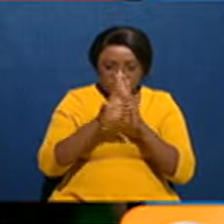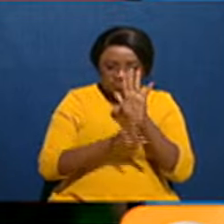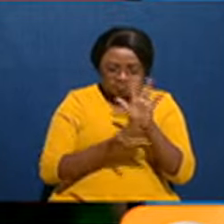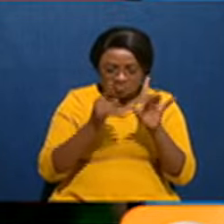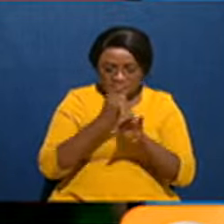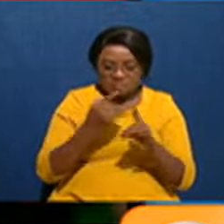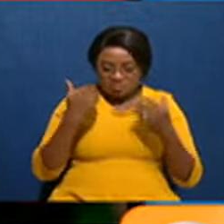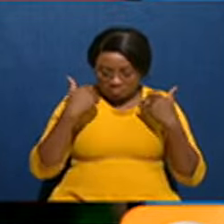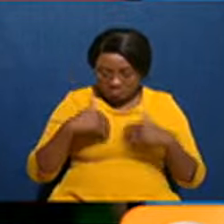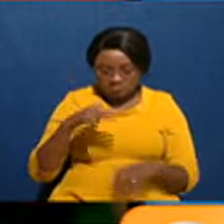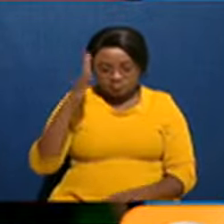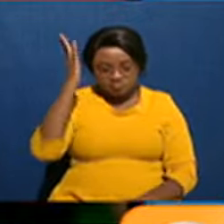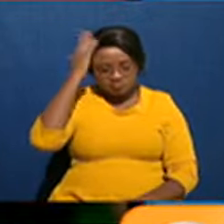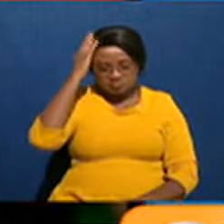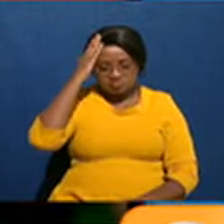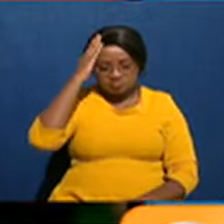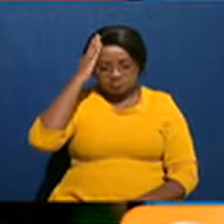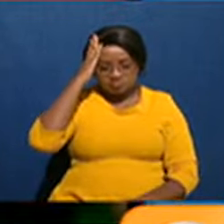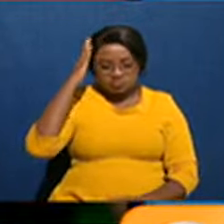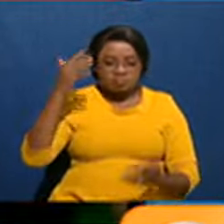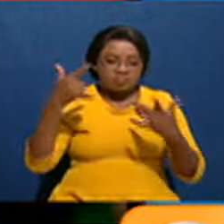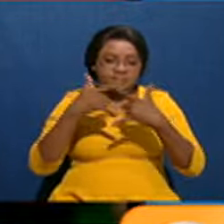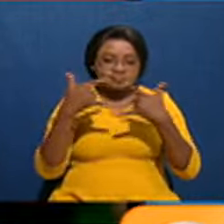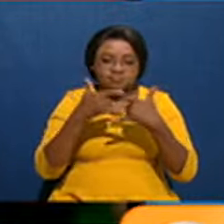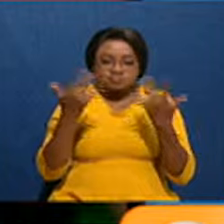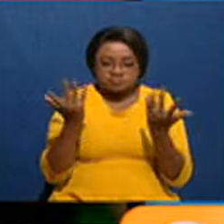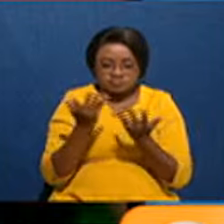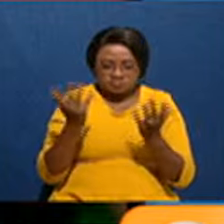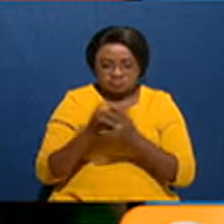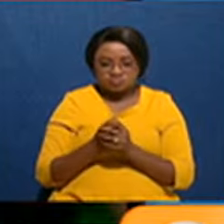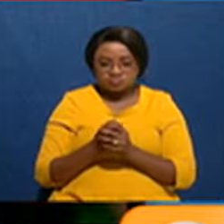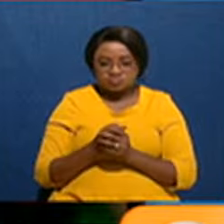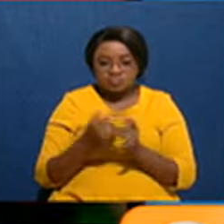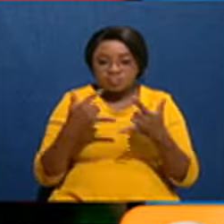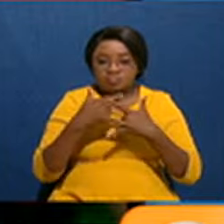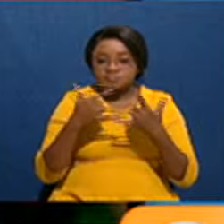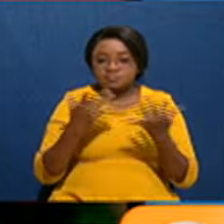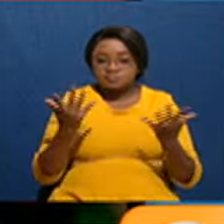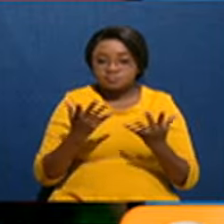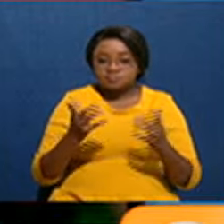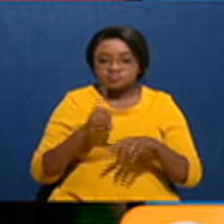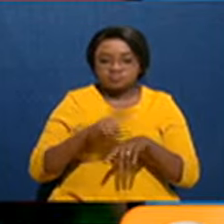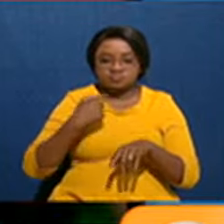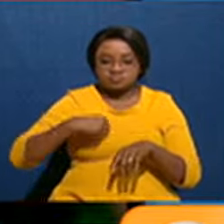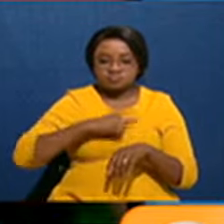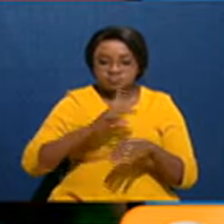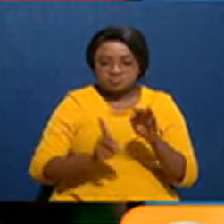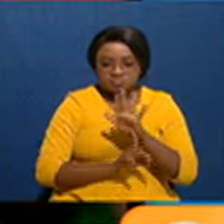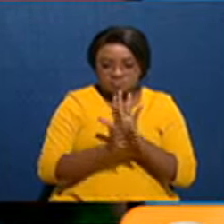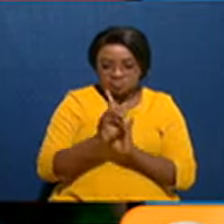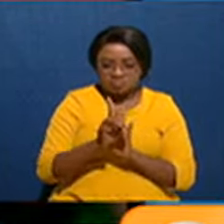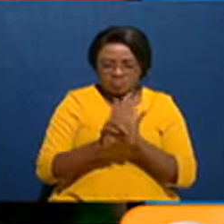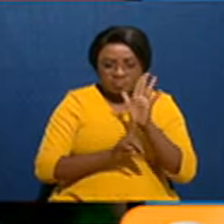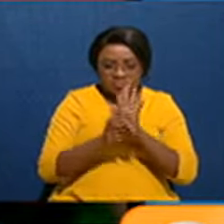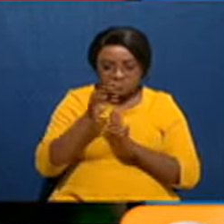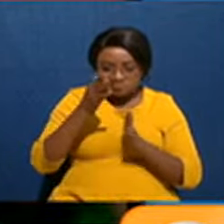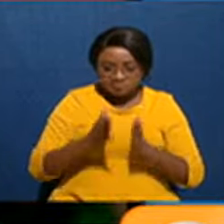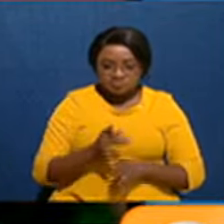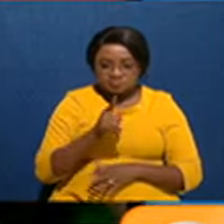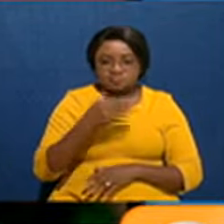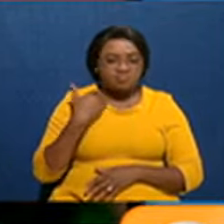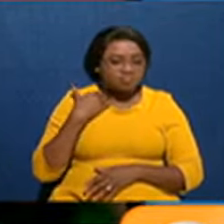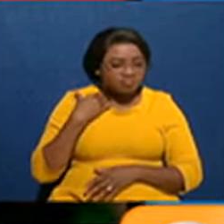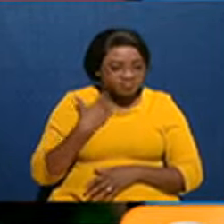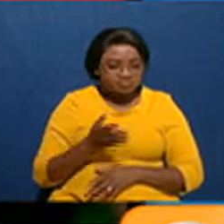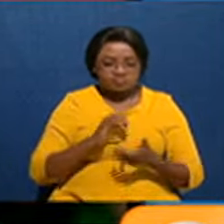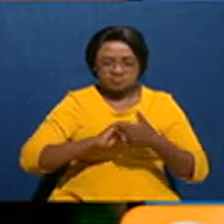where we go wrong. We go wrong at the level of the developer. The developer does not want to